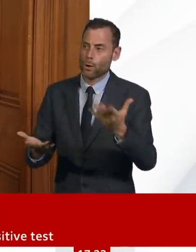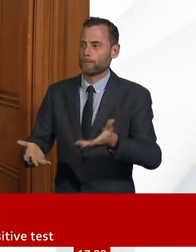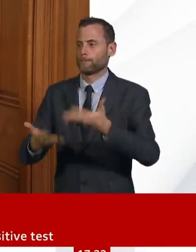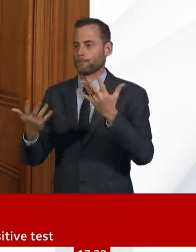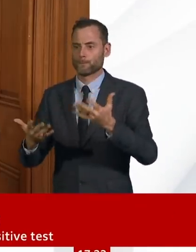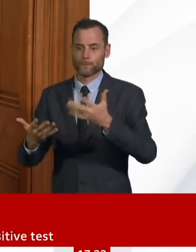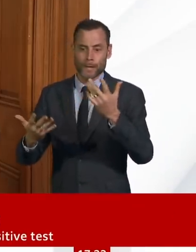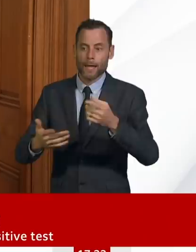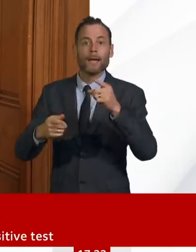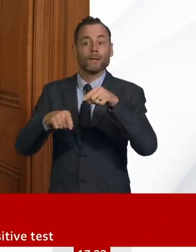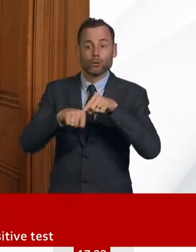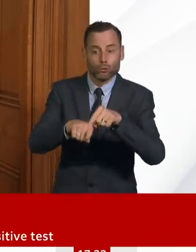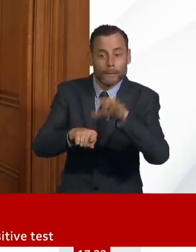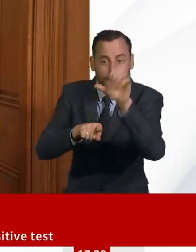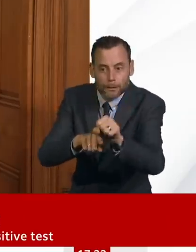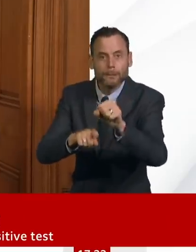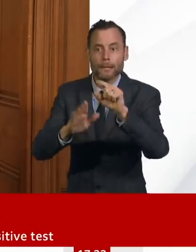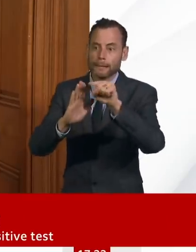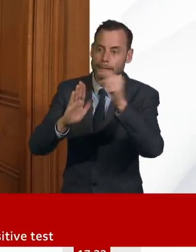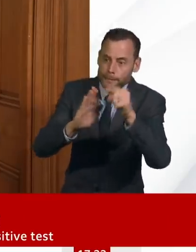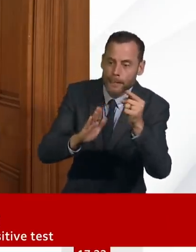course with enforcement. So